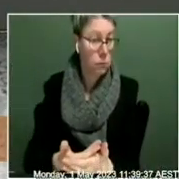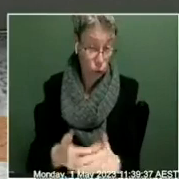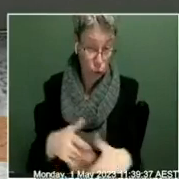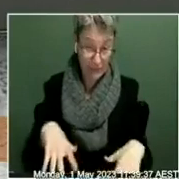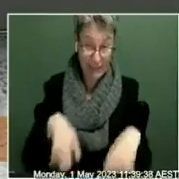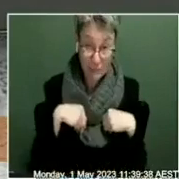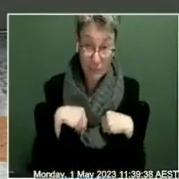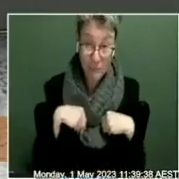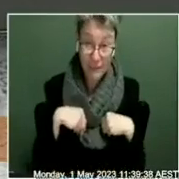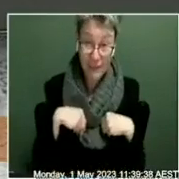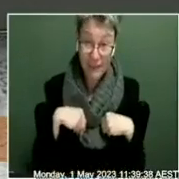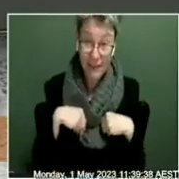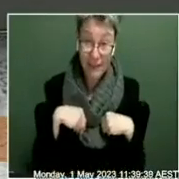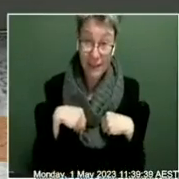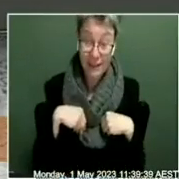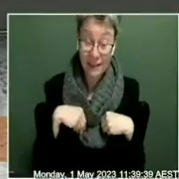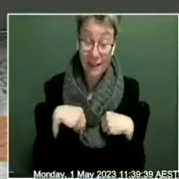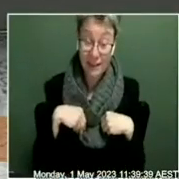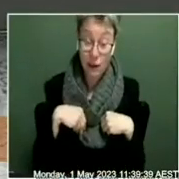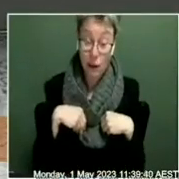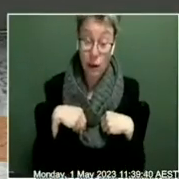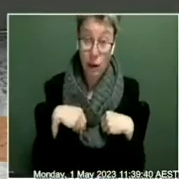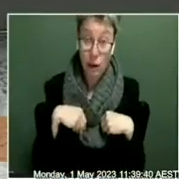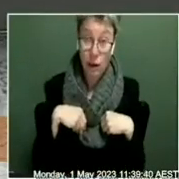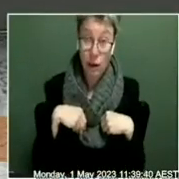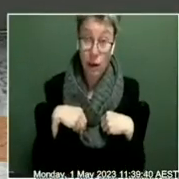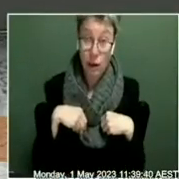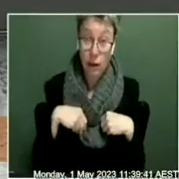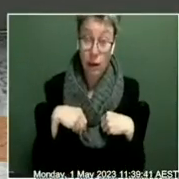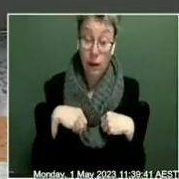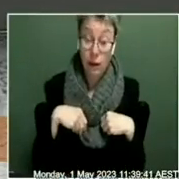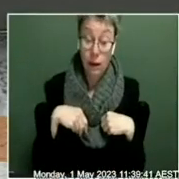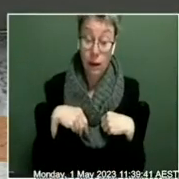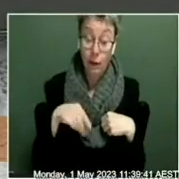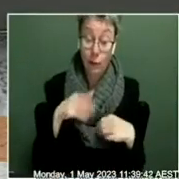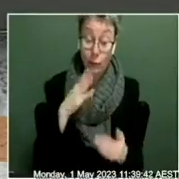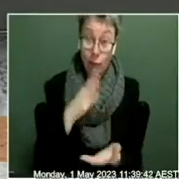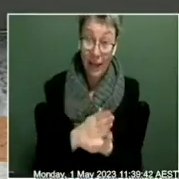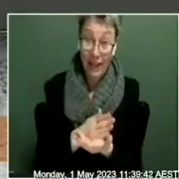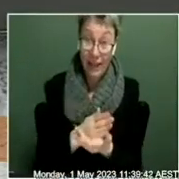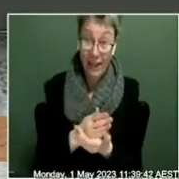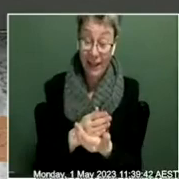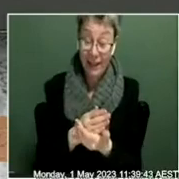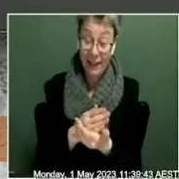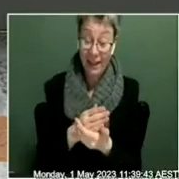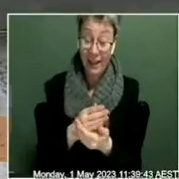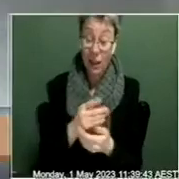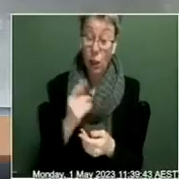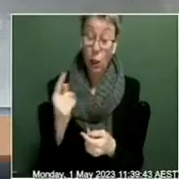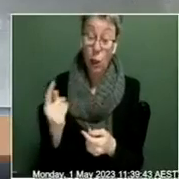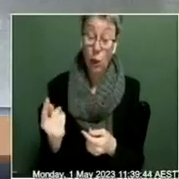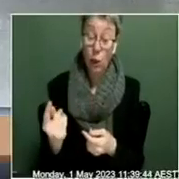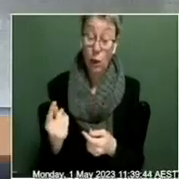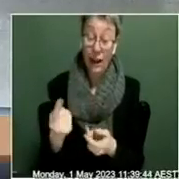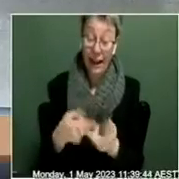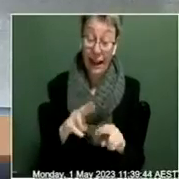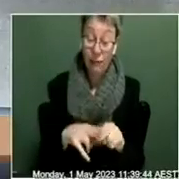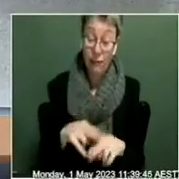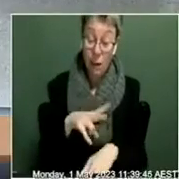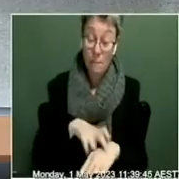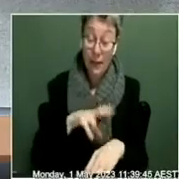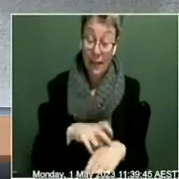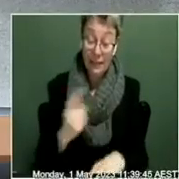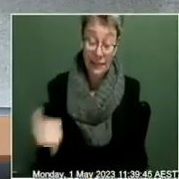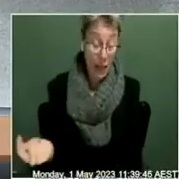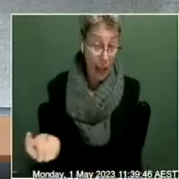discretion when it comes to the second response? It's true to say Victoria Police will, as we've talked about earlier,